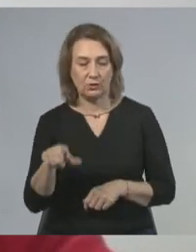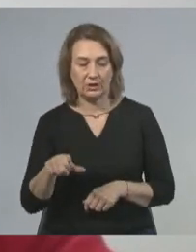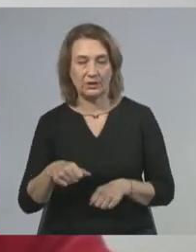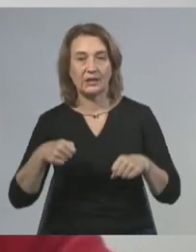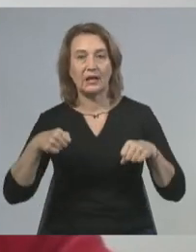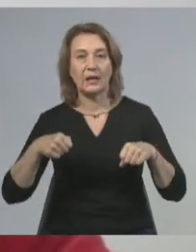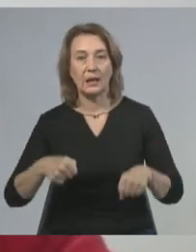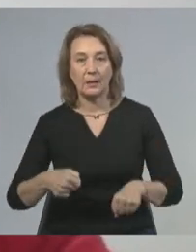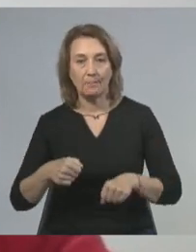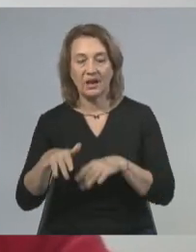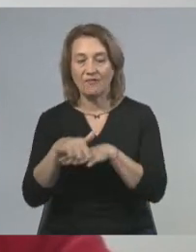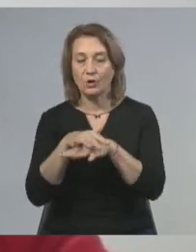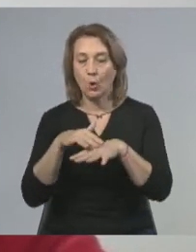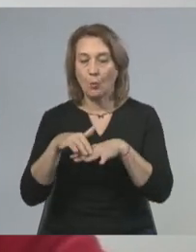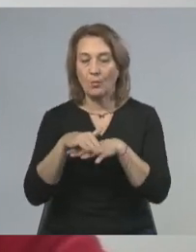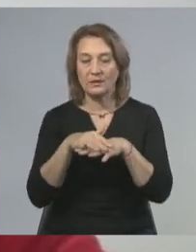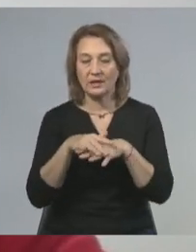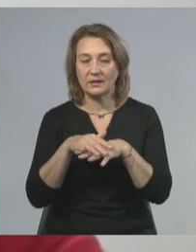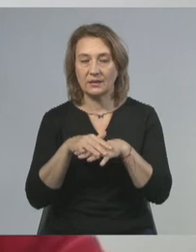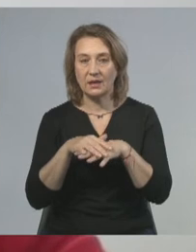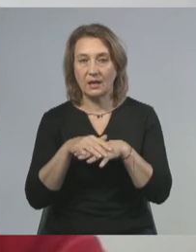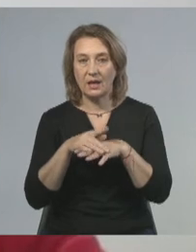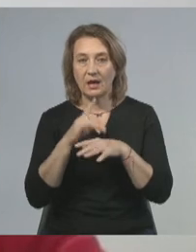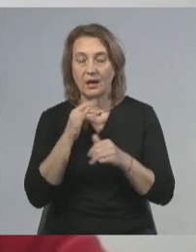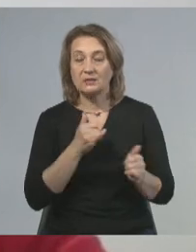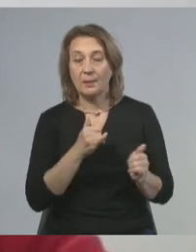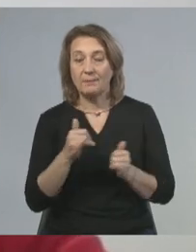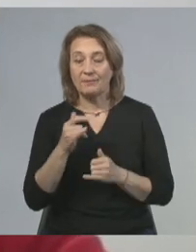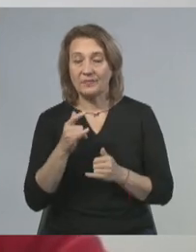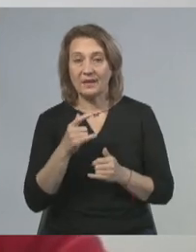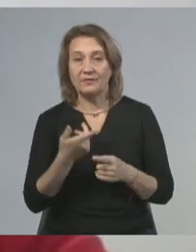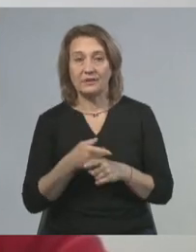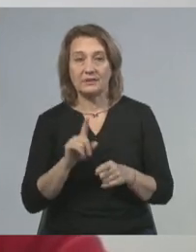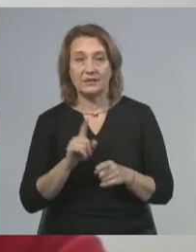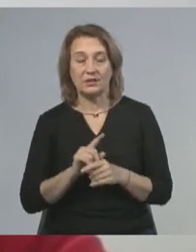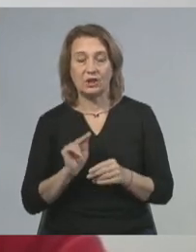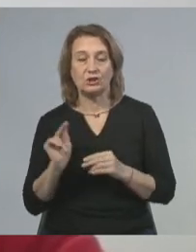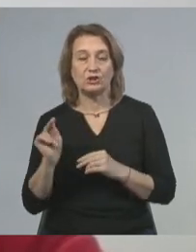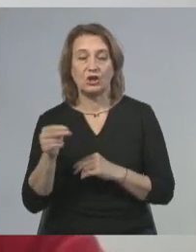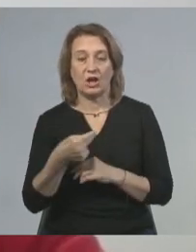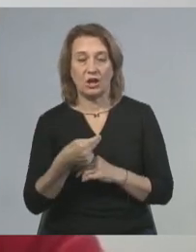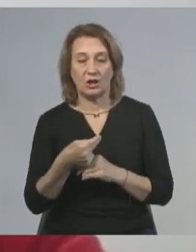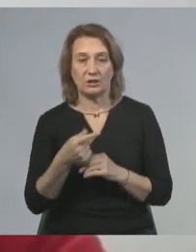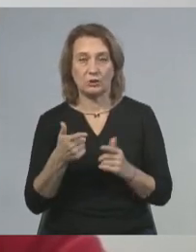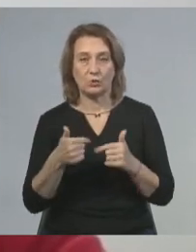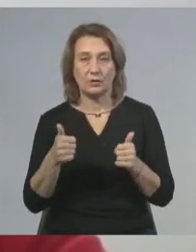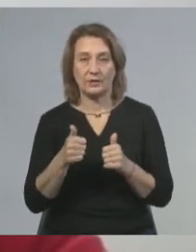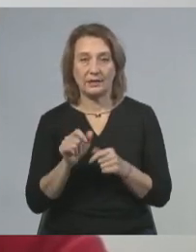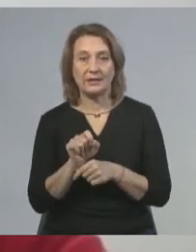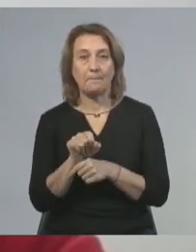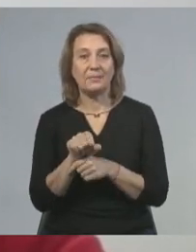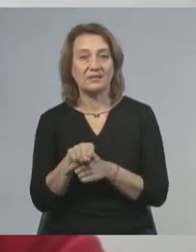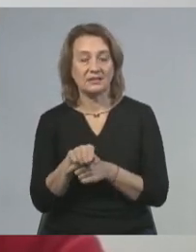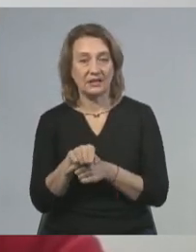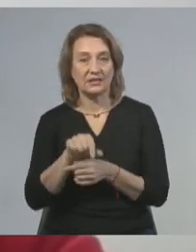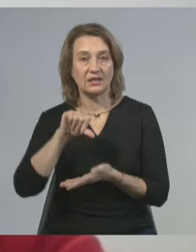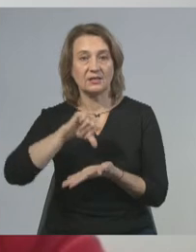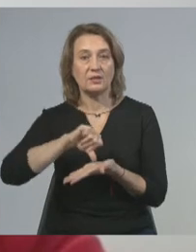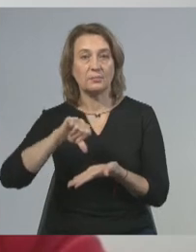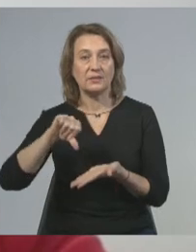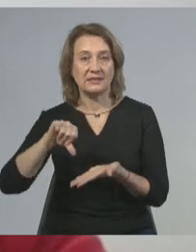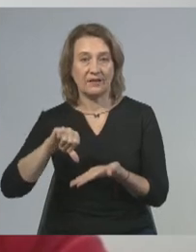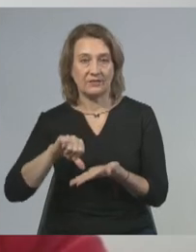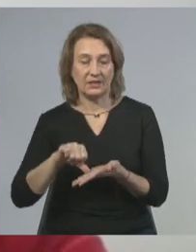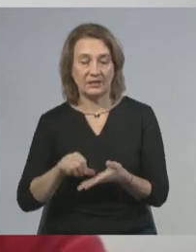also an issue related to human rights the social rights of the inhabitants who want to people want to